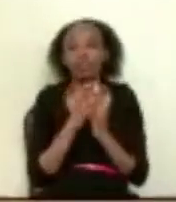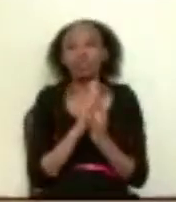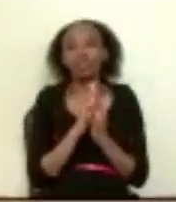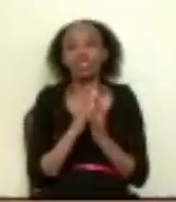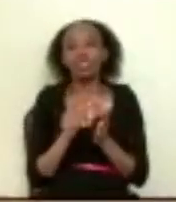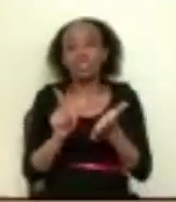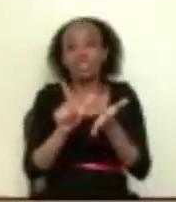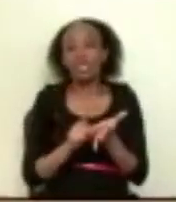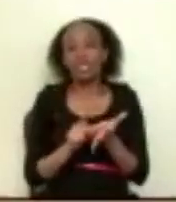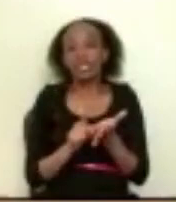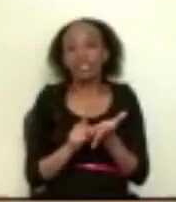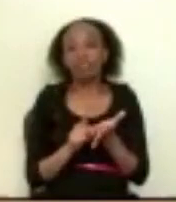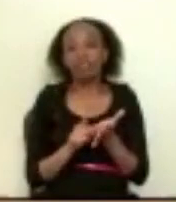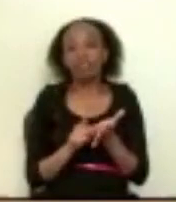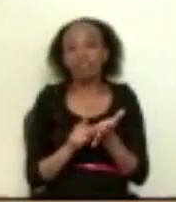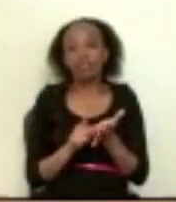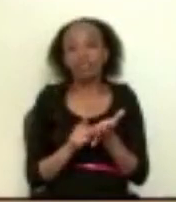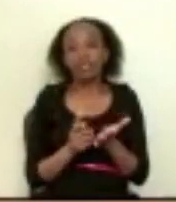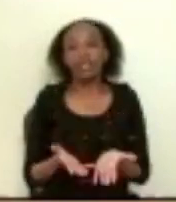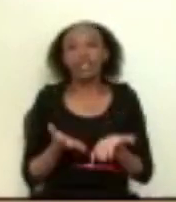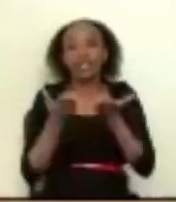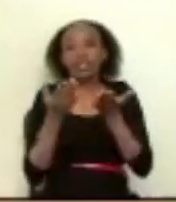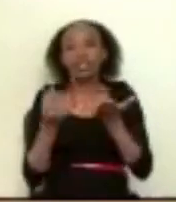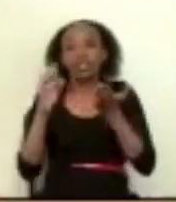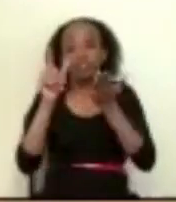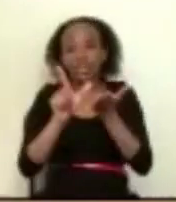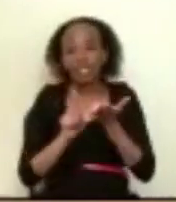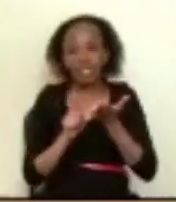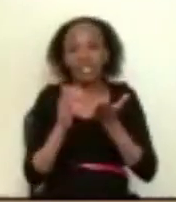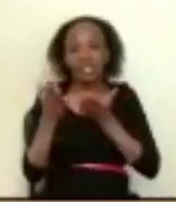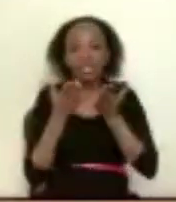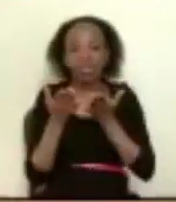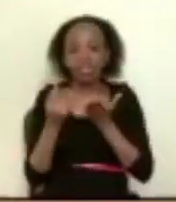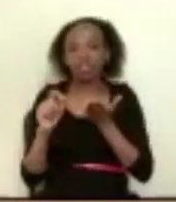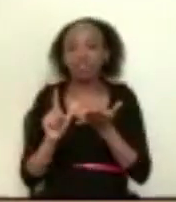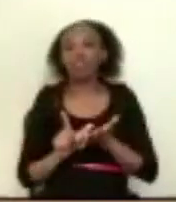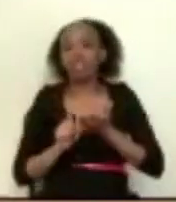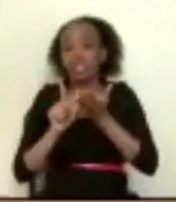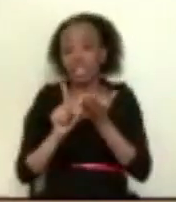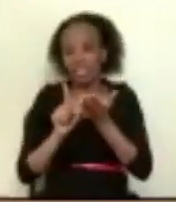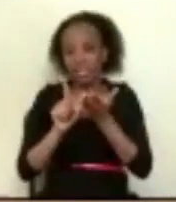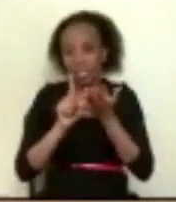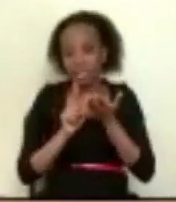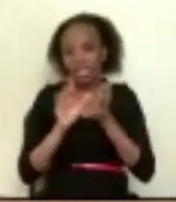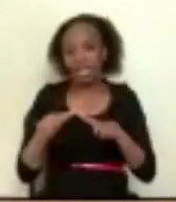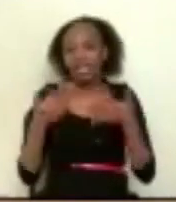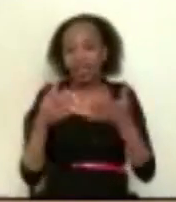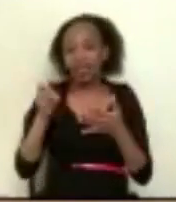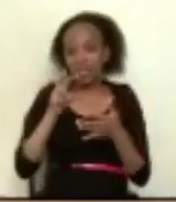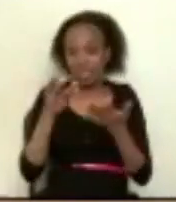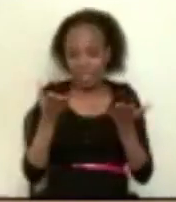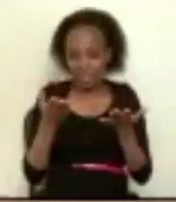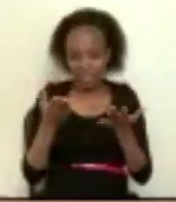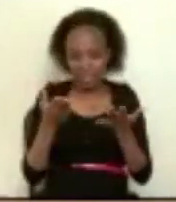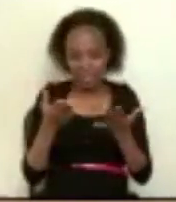debt, the increase of debt, the servicing of debt, and how we can see this play out